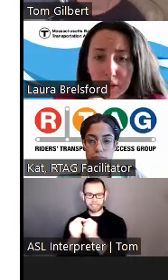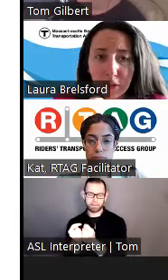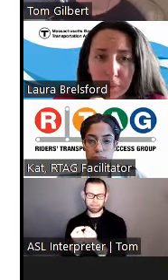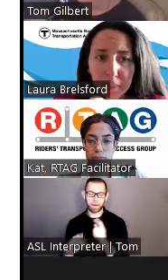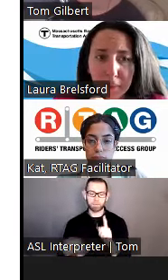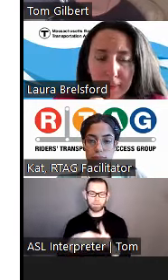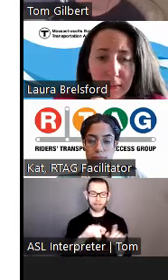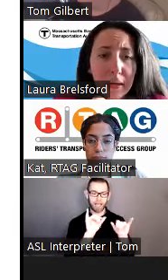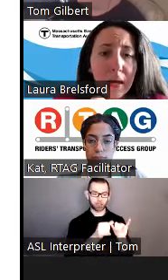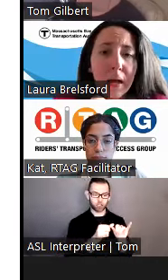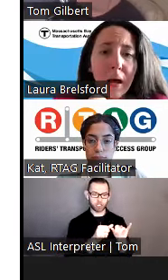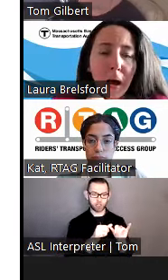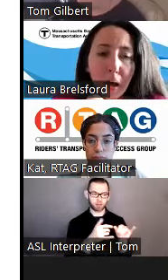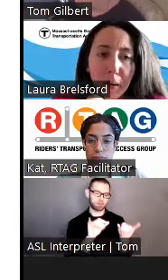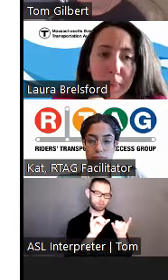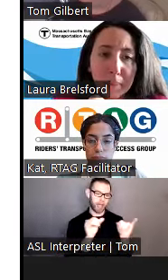engineering departments.